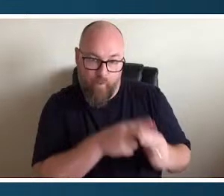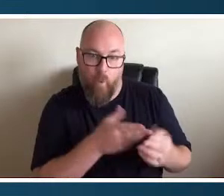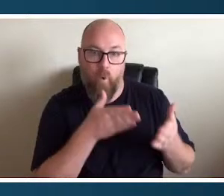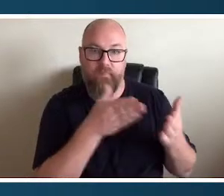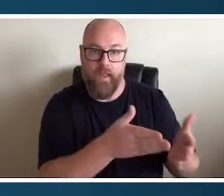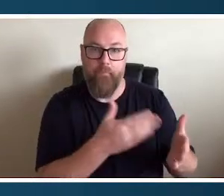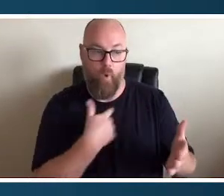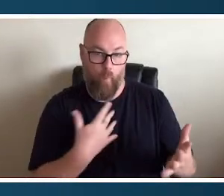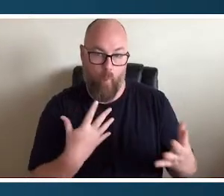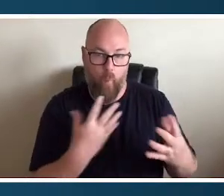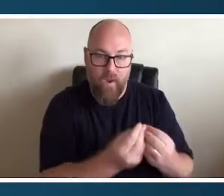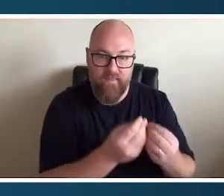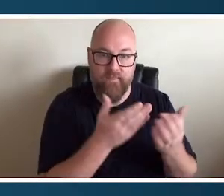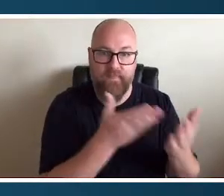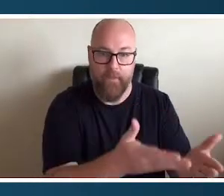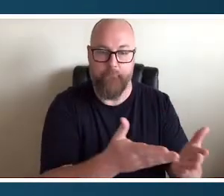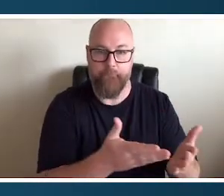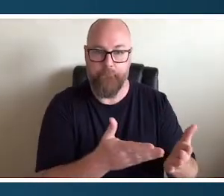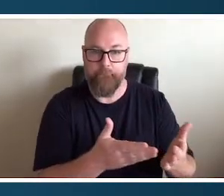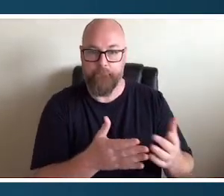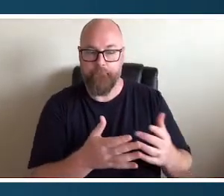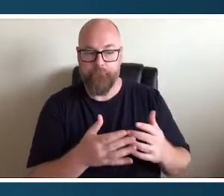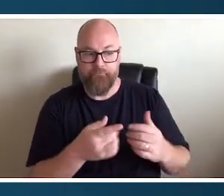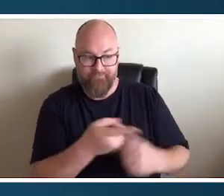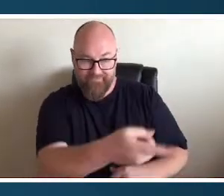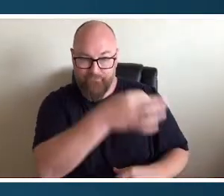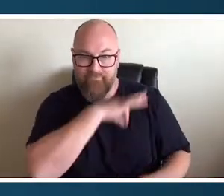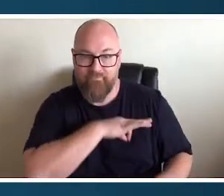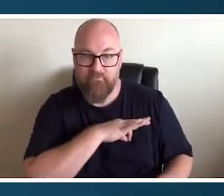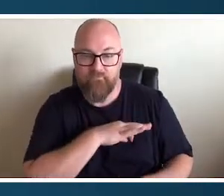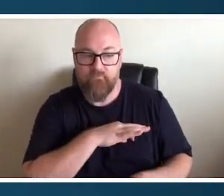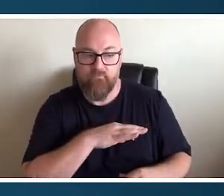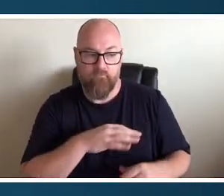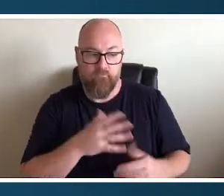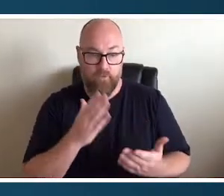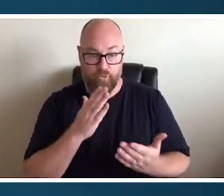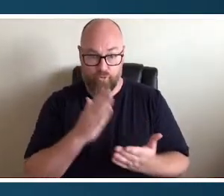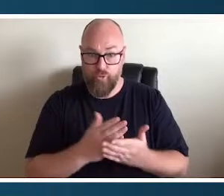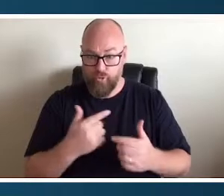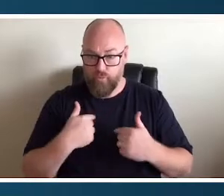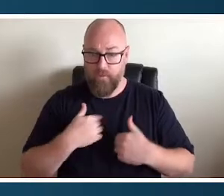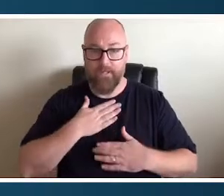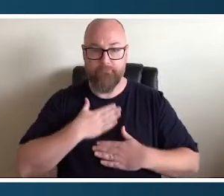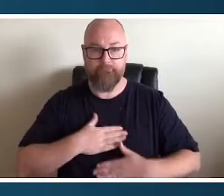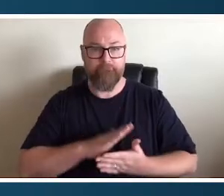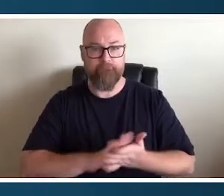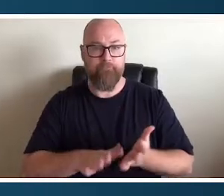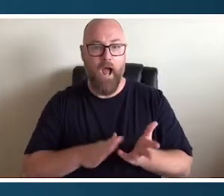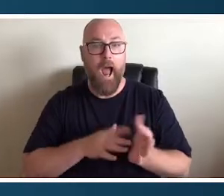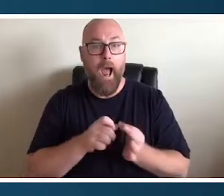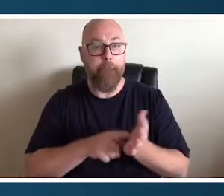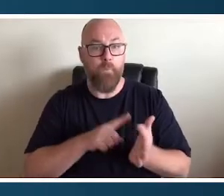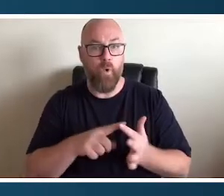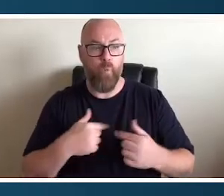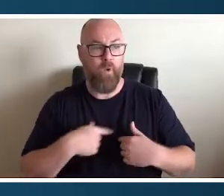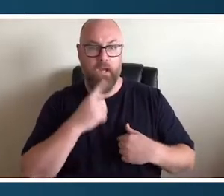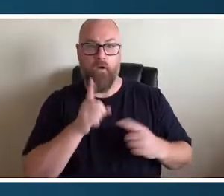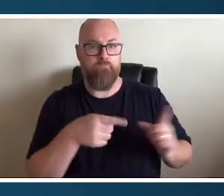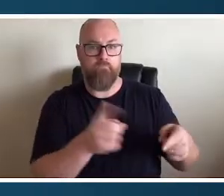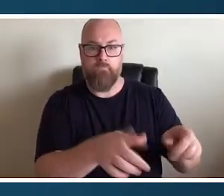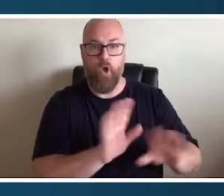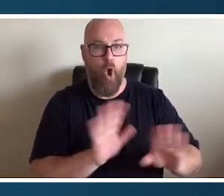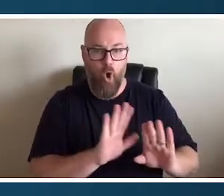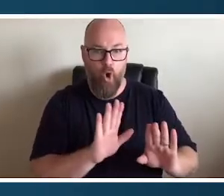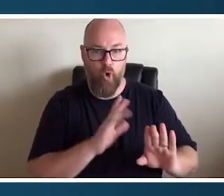it's really a humbling exercise. When you put yourself in a situation where you don't dictate, where you listen and you truly say,